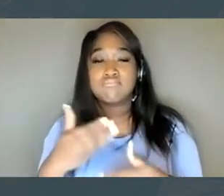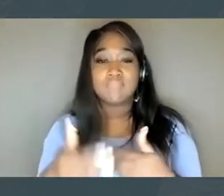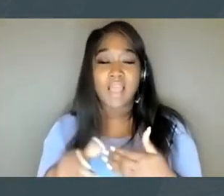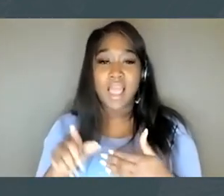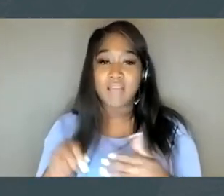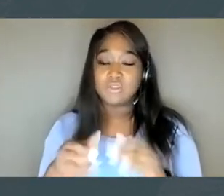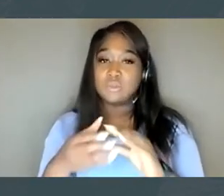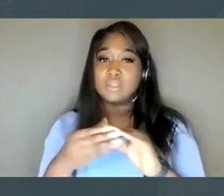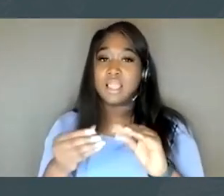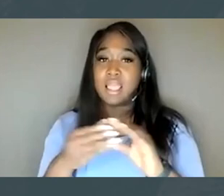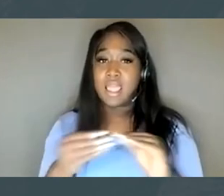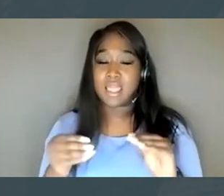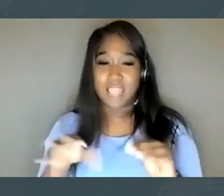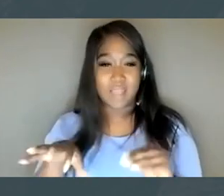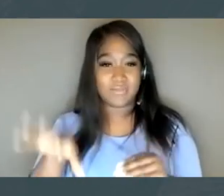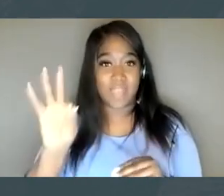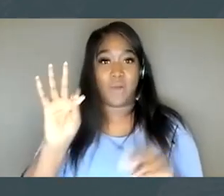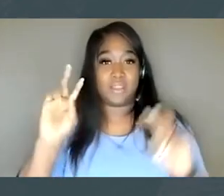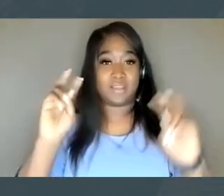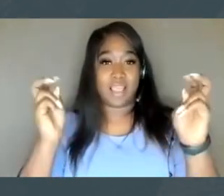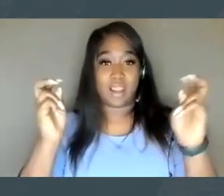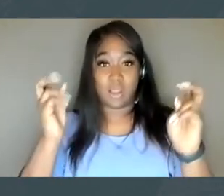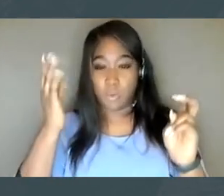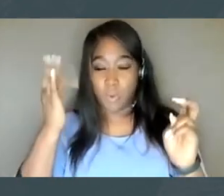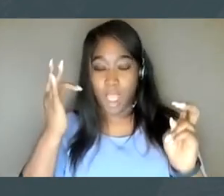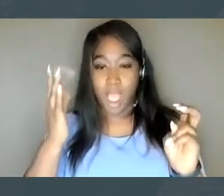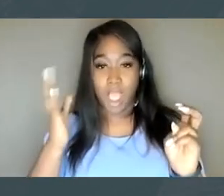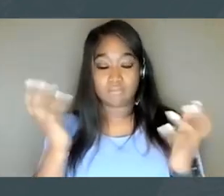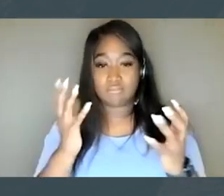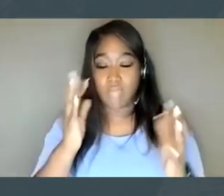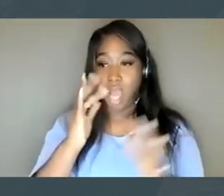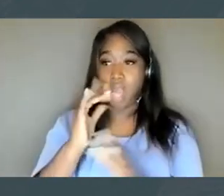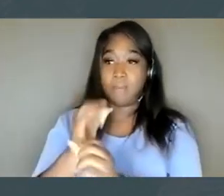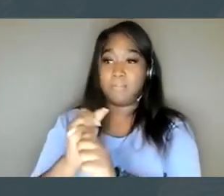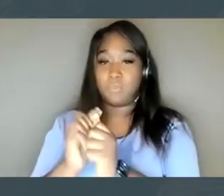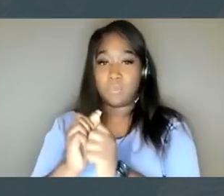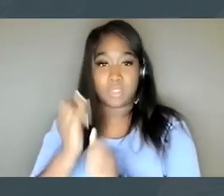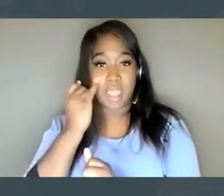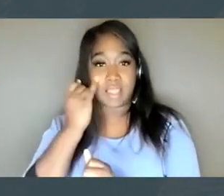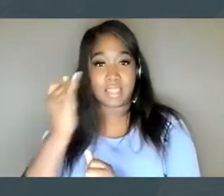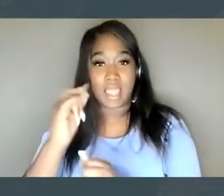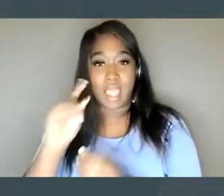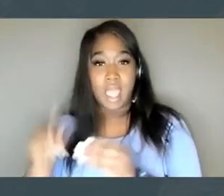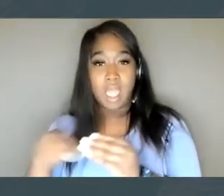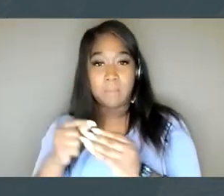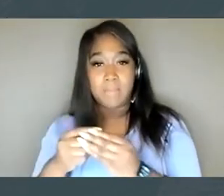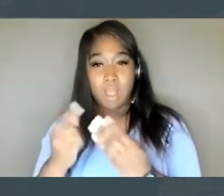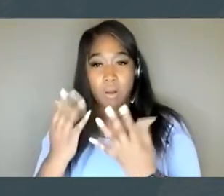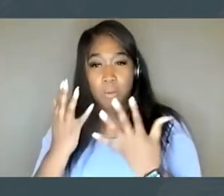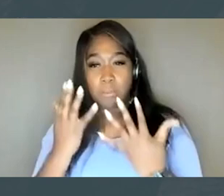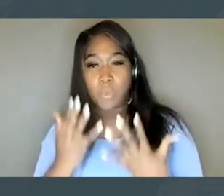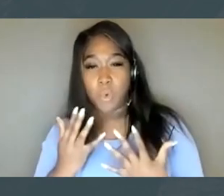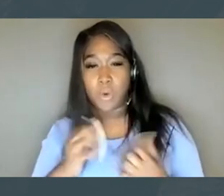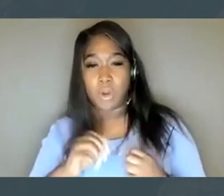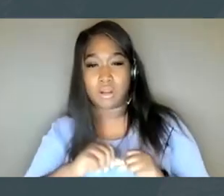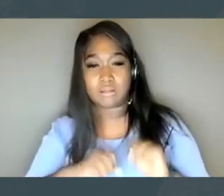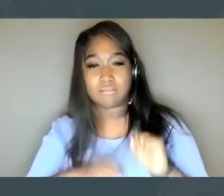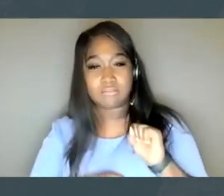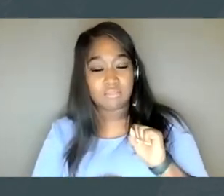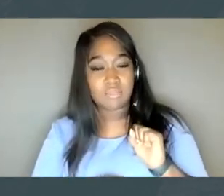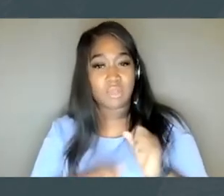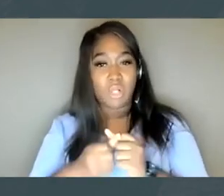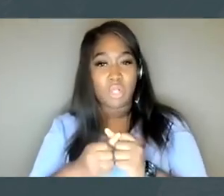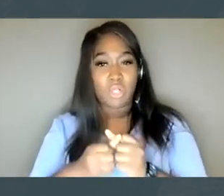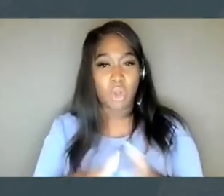I found it, because I was drawn to the idea of, you know, mourning and loss and, you know, absence and presence.